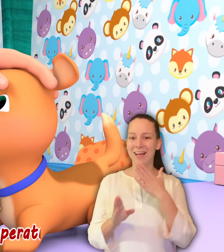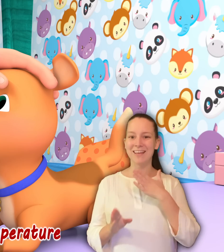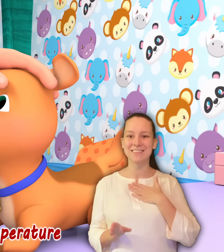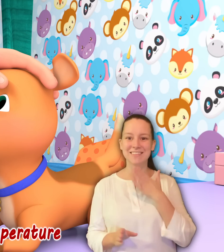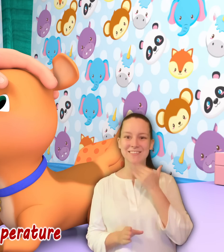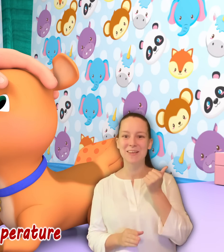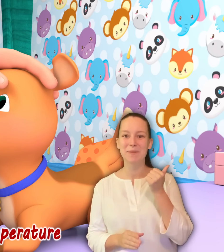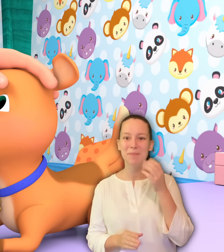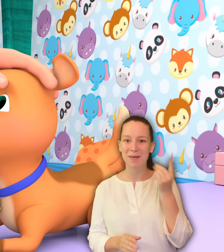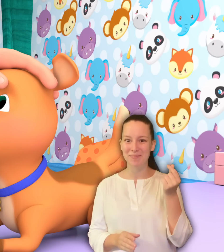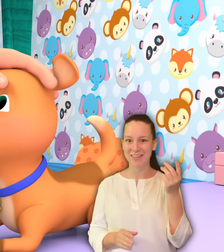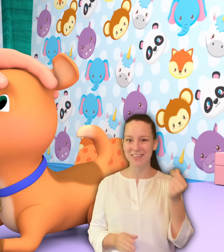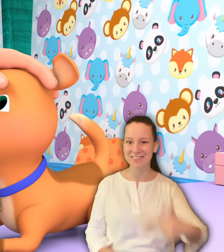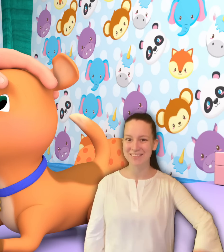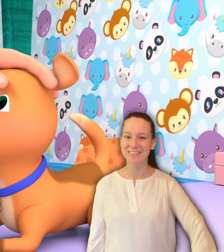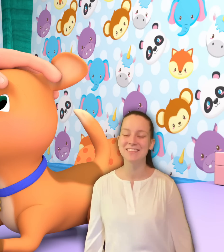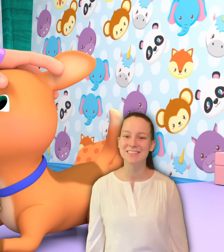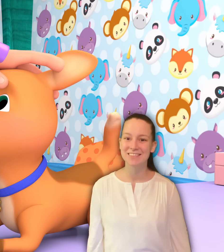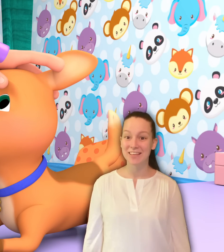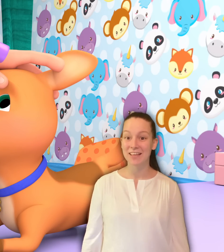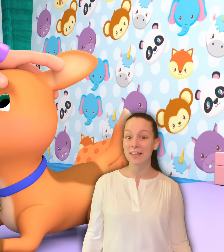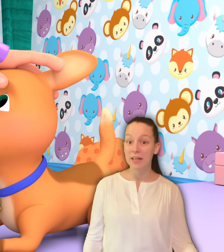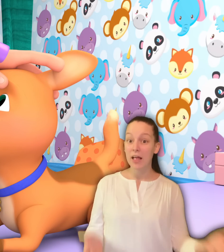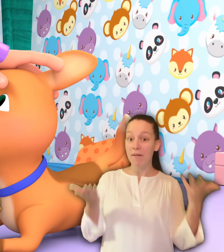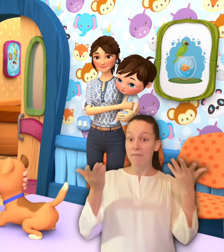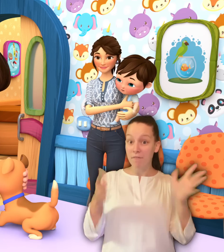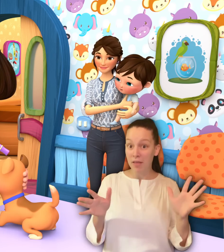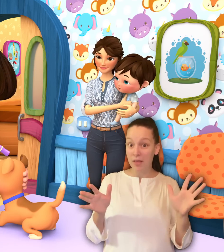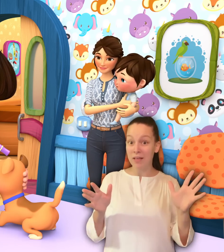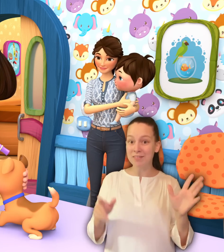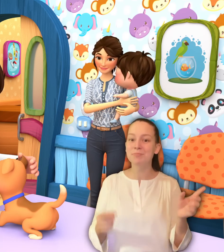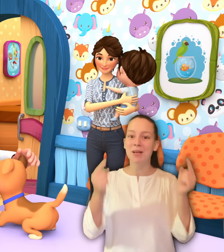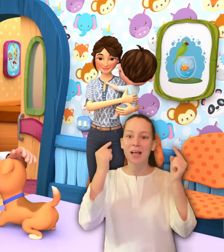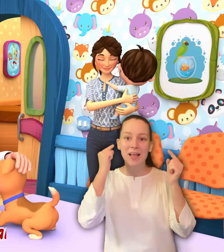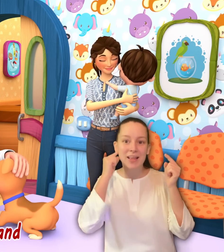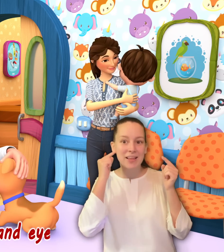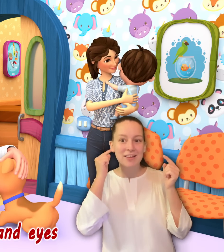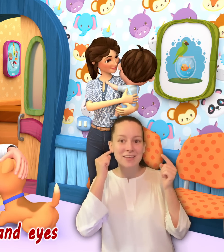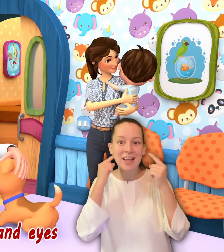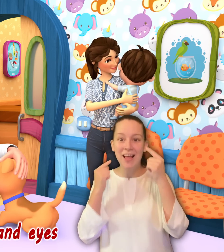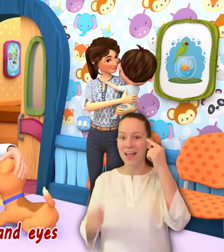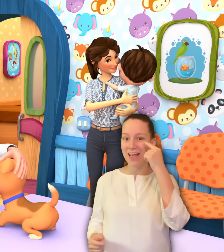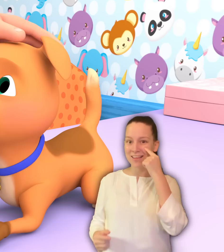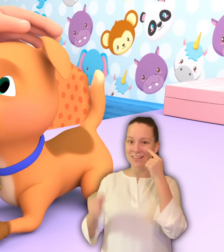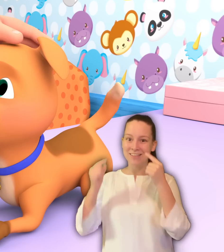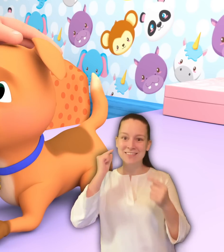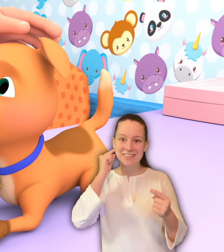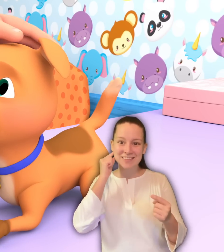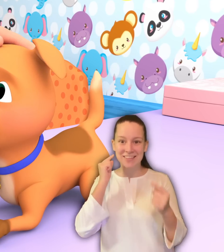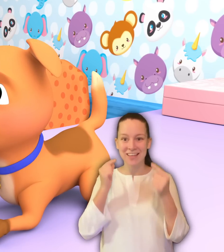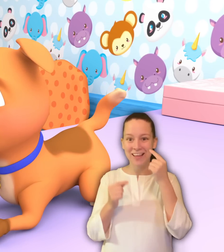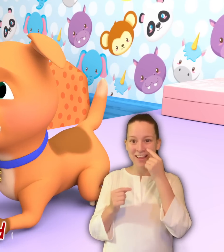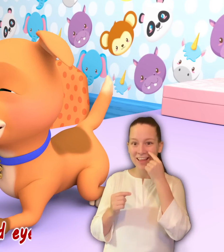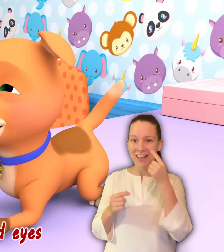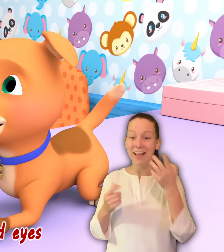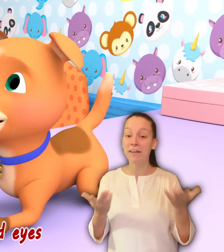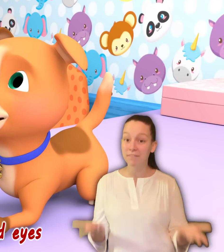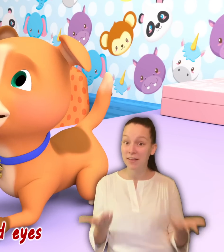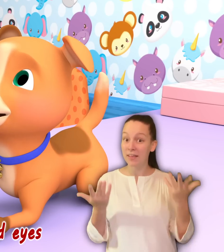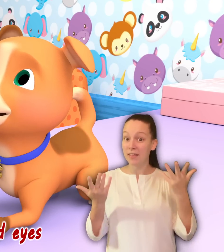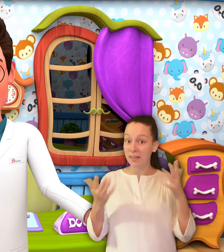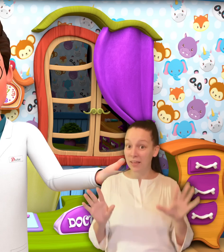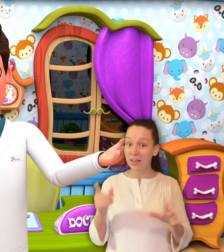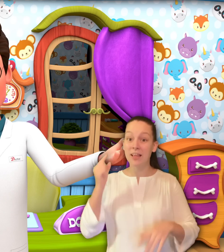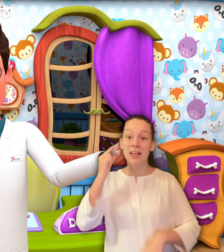the temperature, my sweet puppy. Then he checked the ears and eyes, ears and eyes, ears